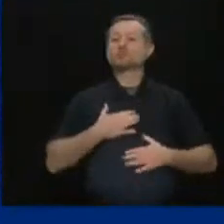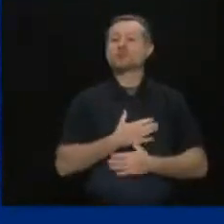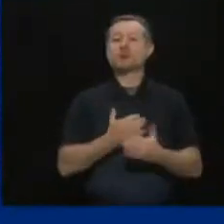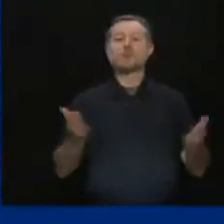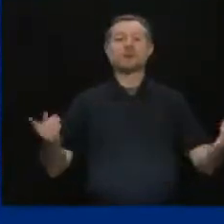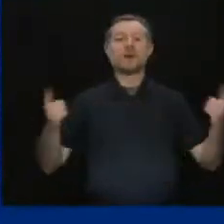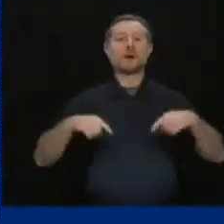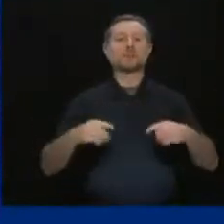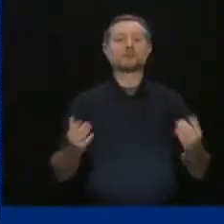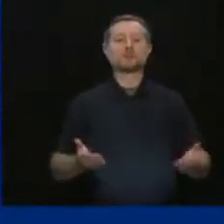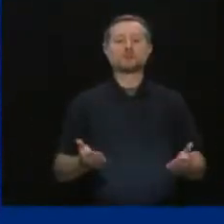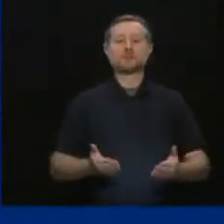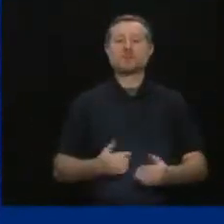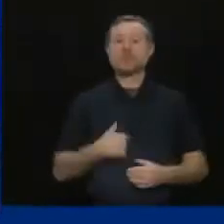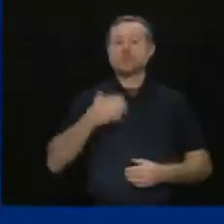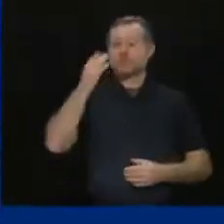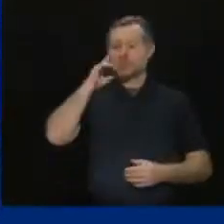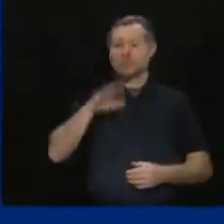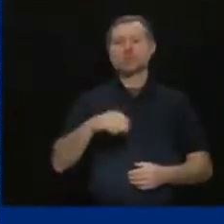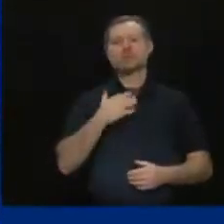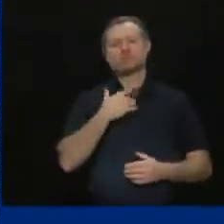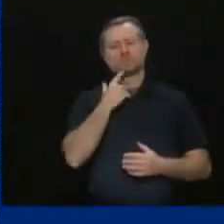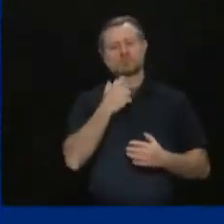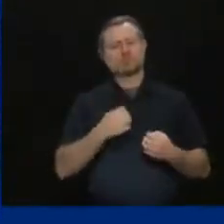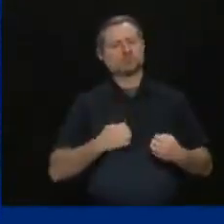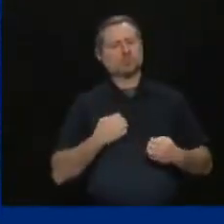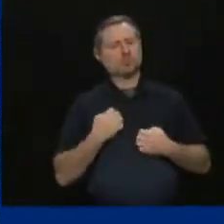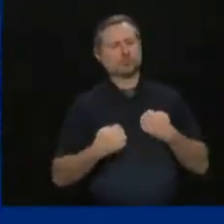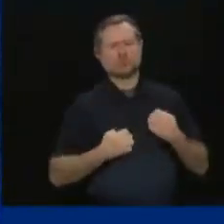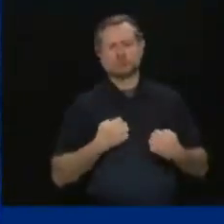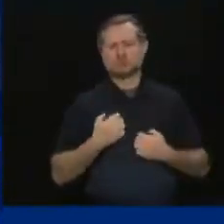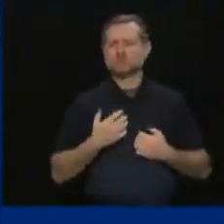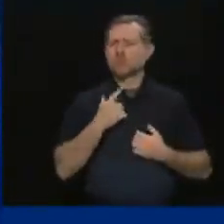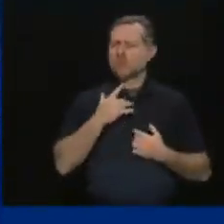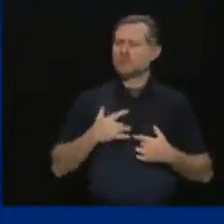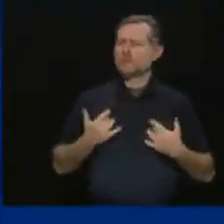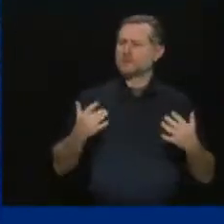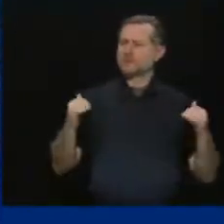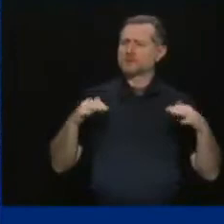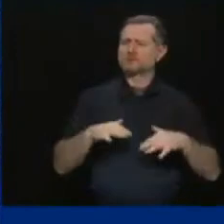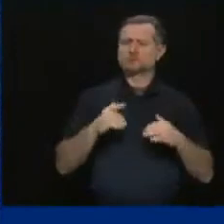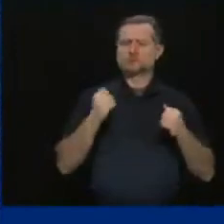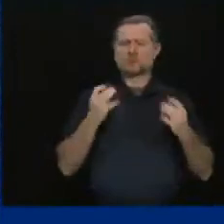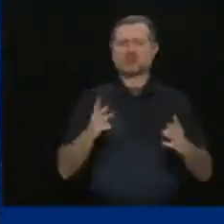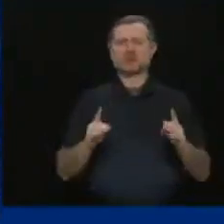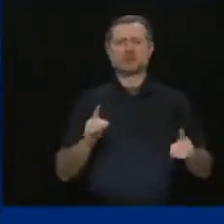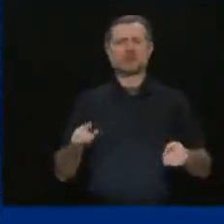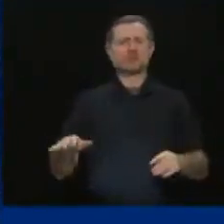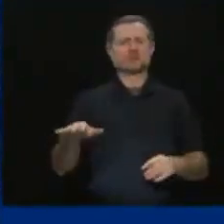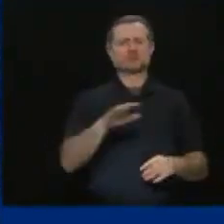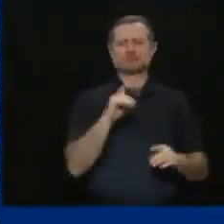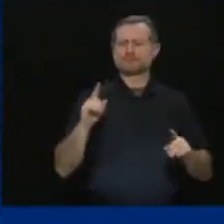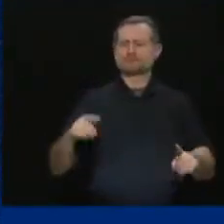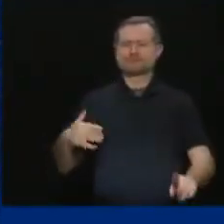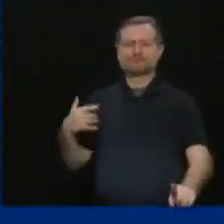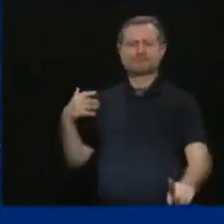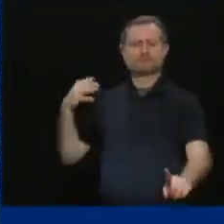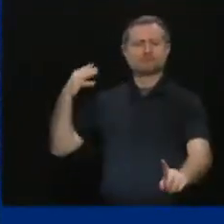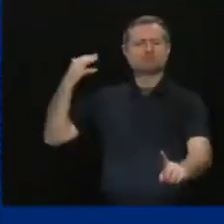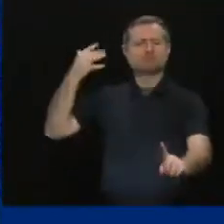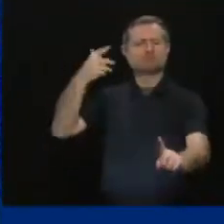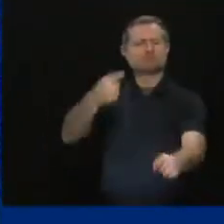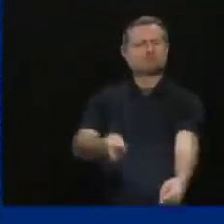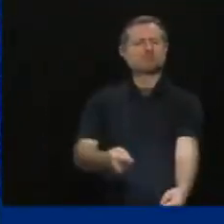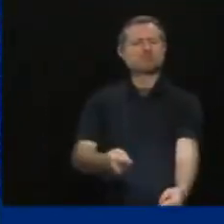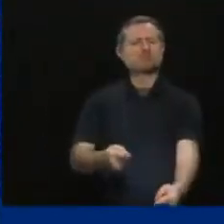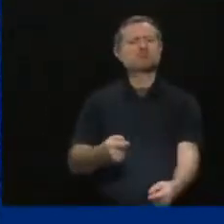that was a very emotional event we just held. A lot of people thinking about the long, long journey they had to be on in order to get to this day,